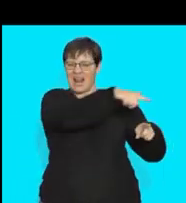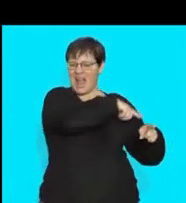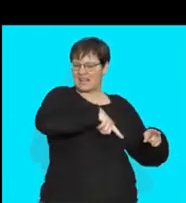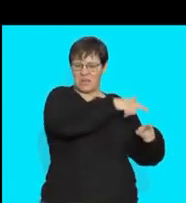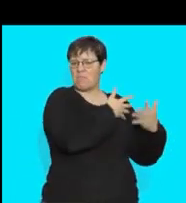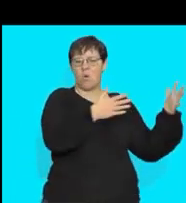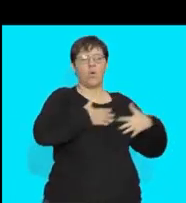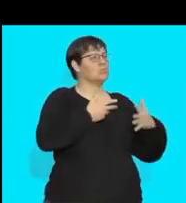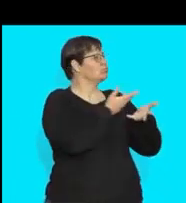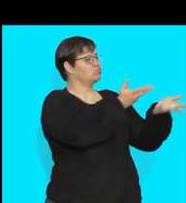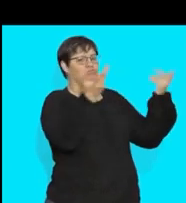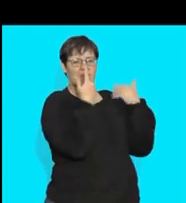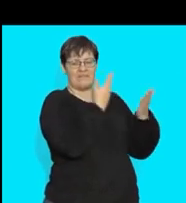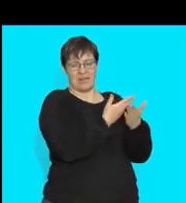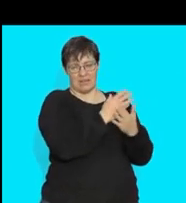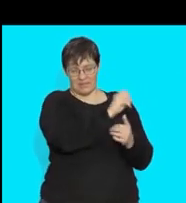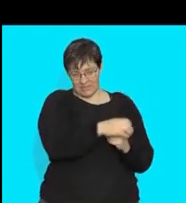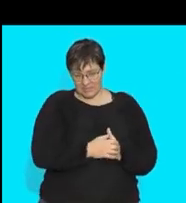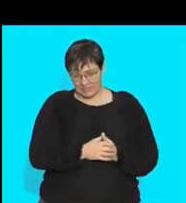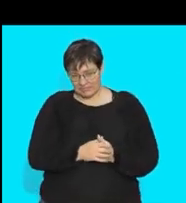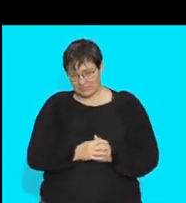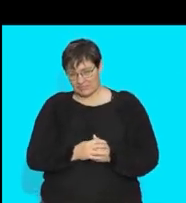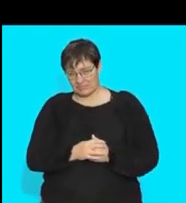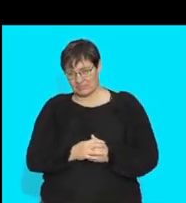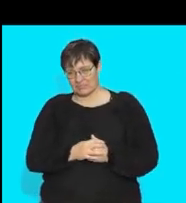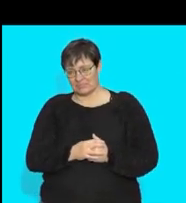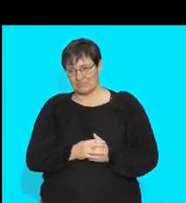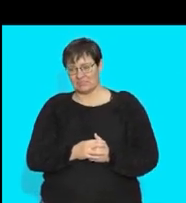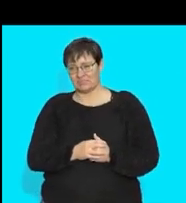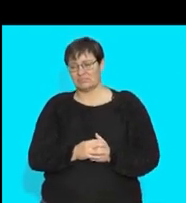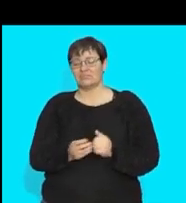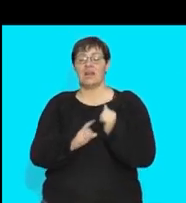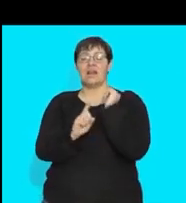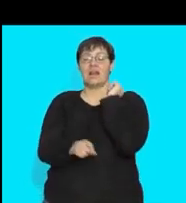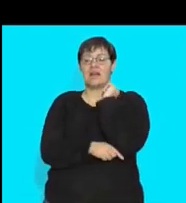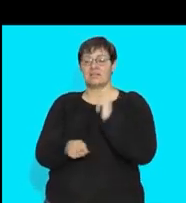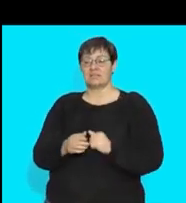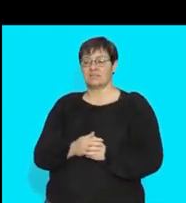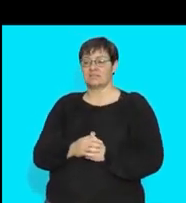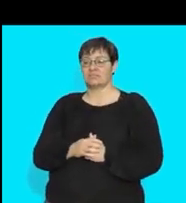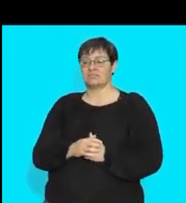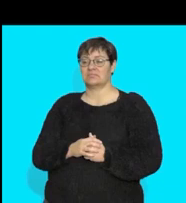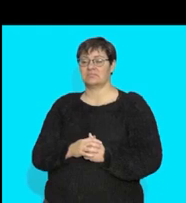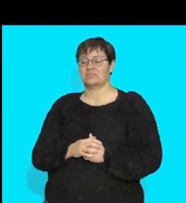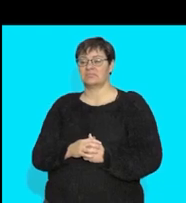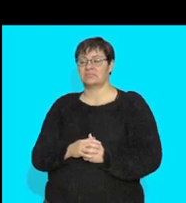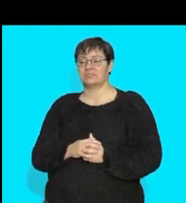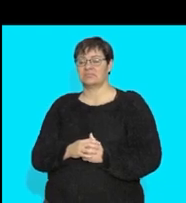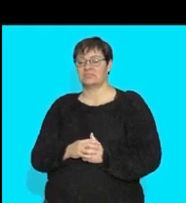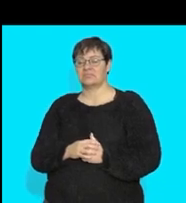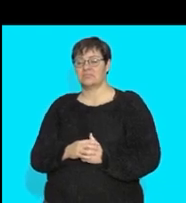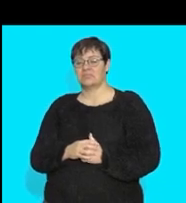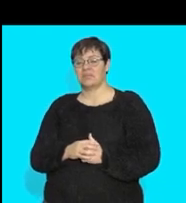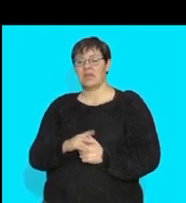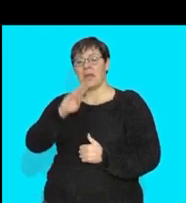to get more oxygen in, and here we have to have different organs. The last question, for